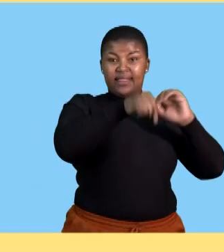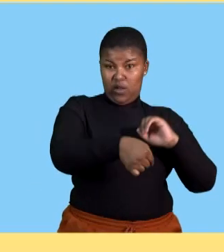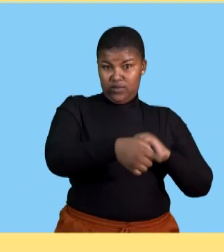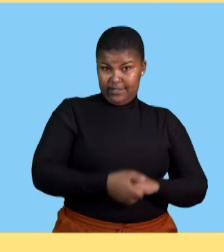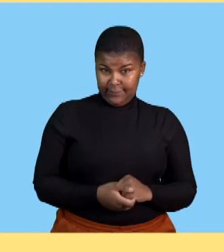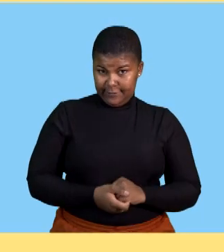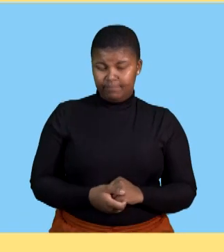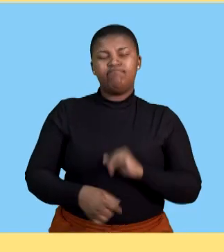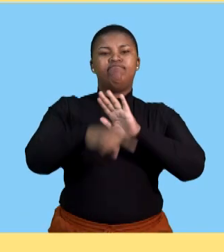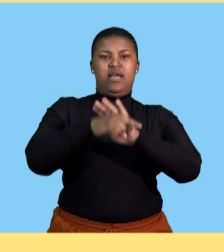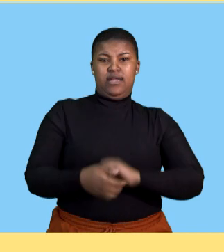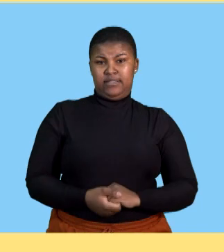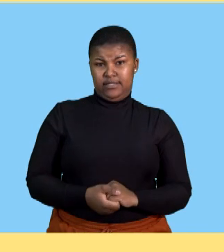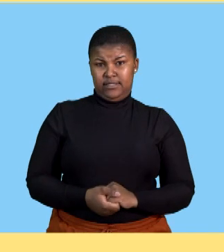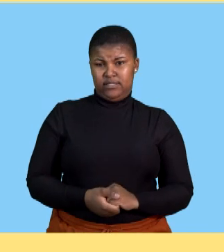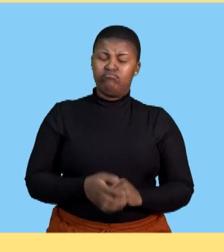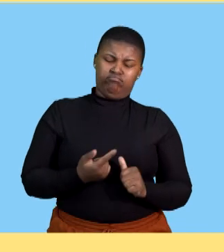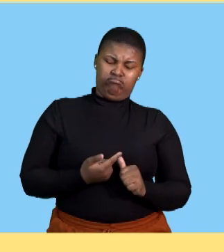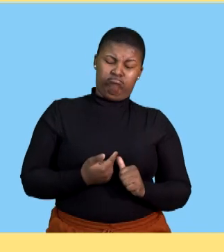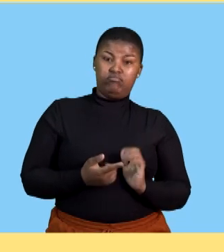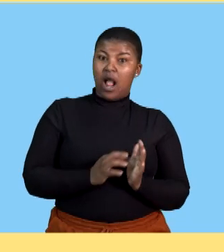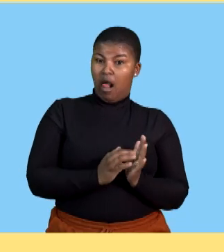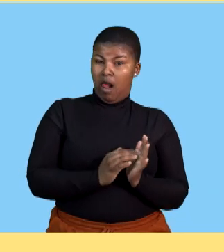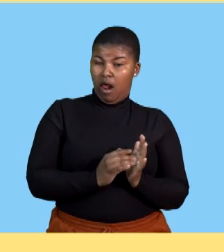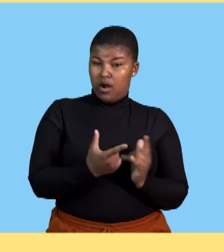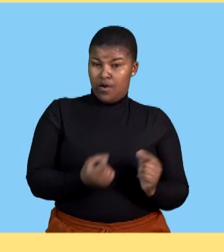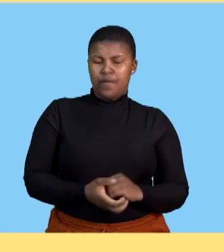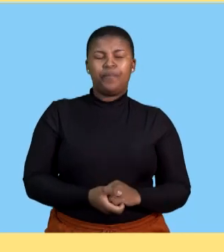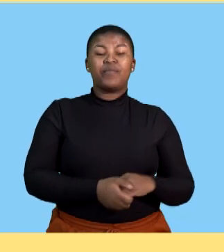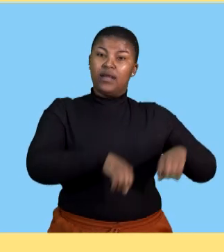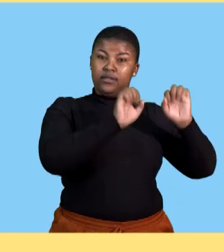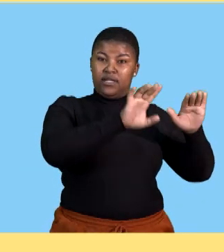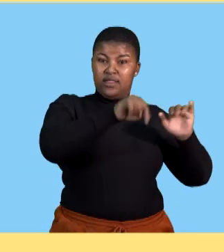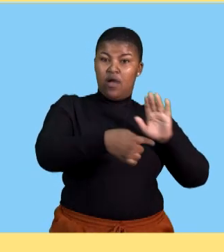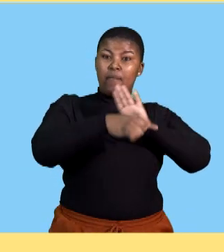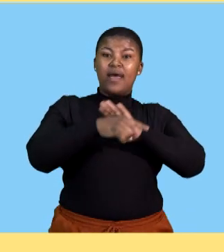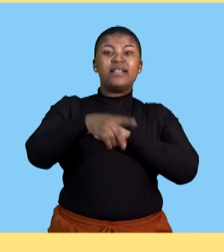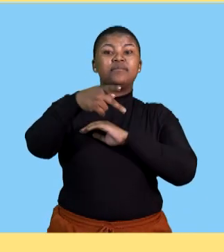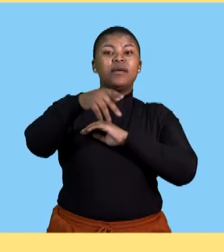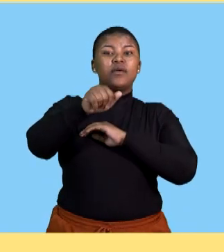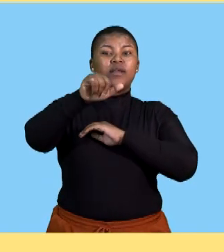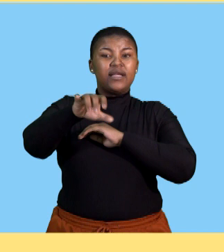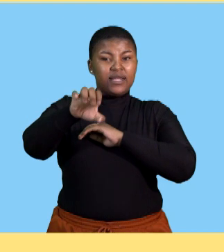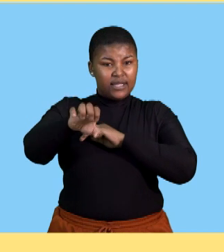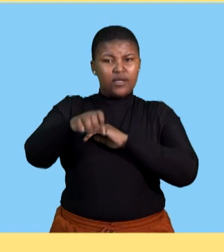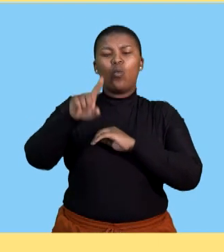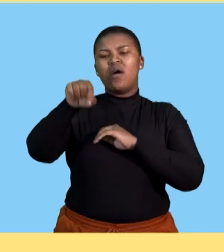gross, 10,000, minus, have your calculators close now, minus your pay as you